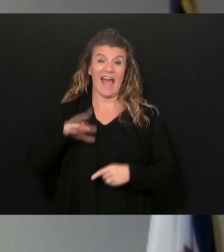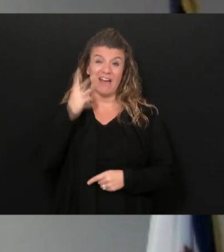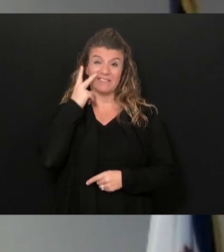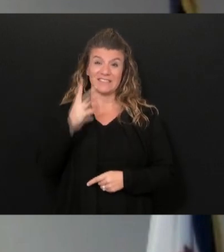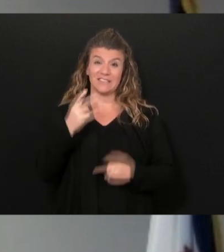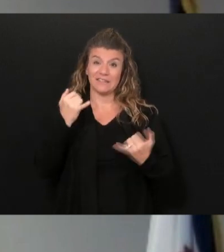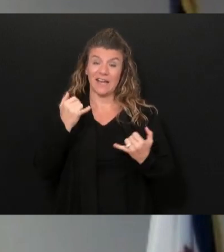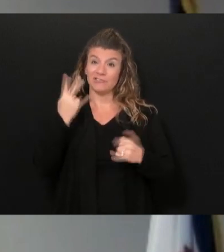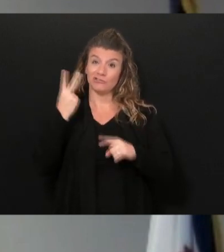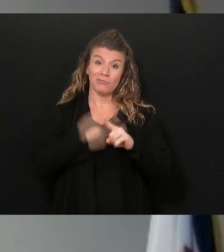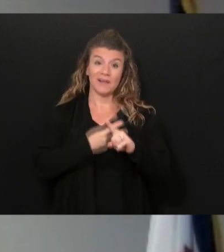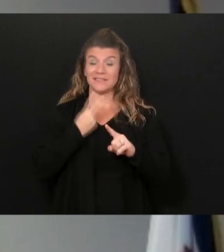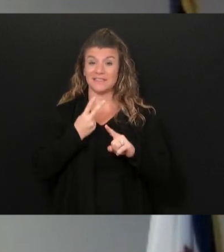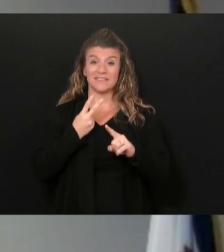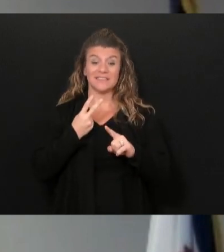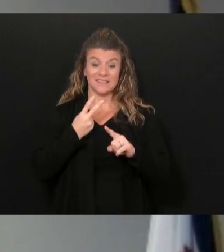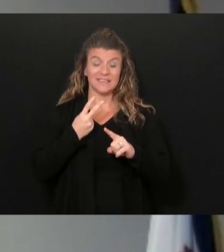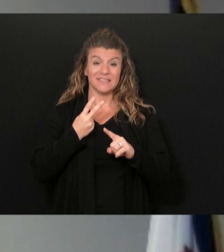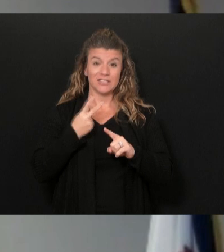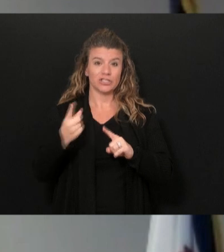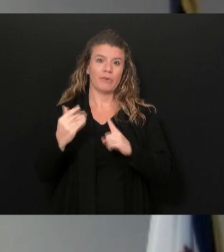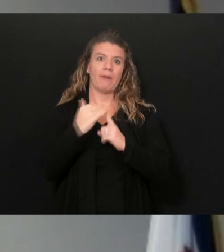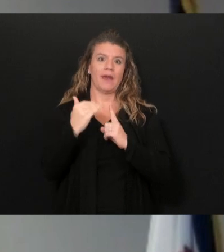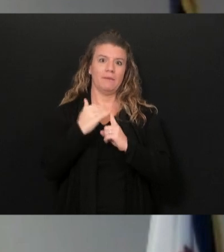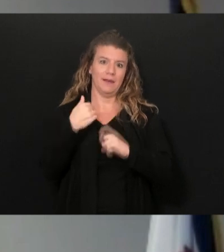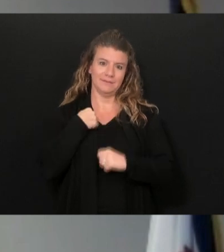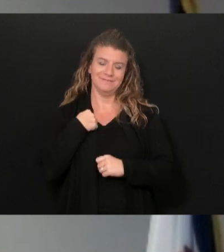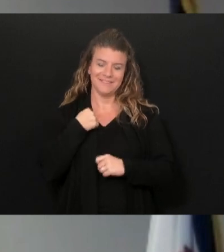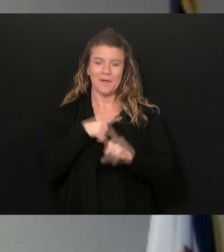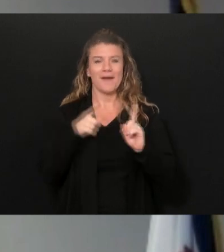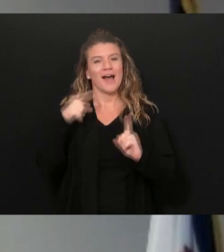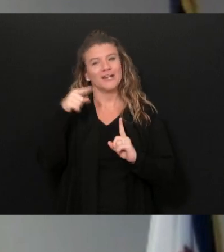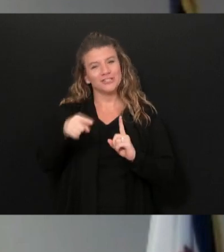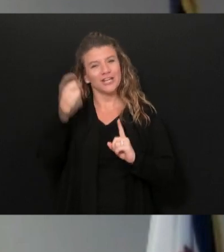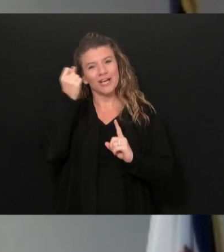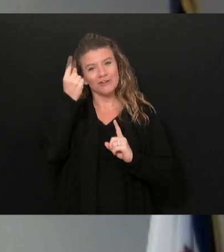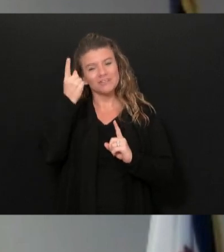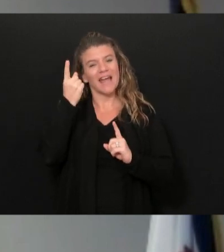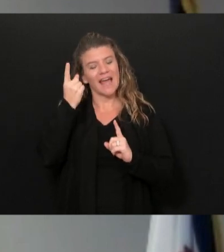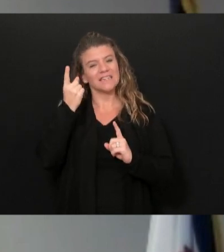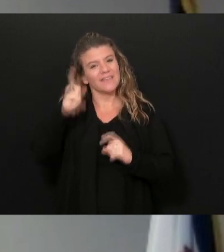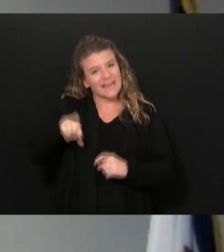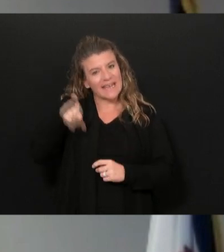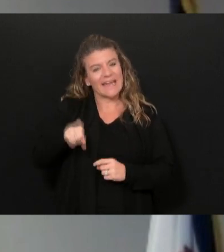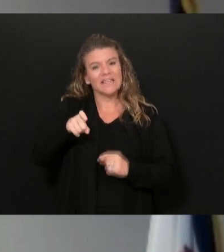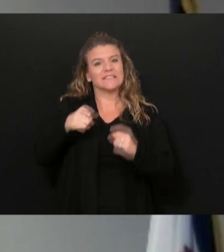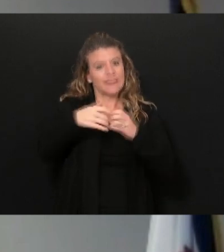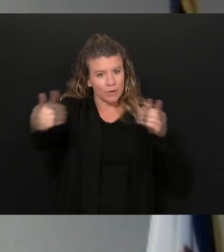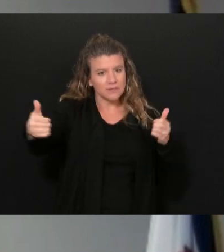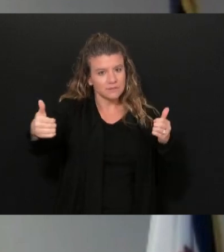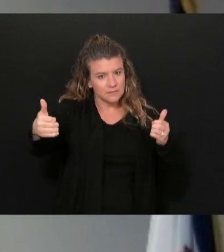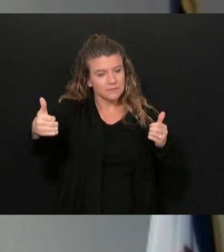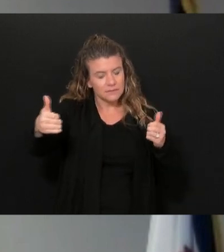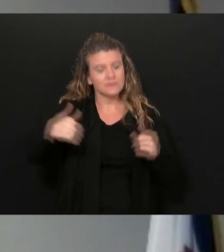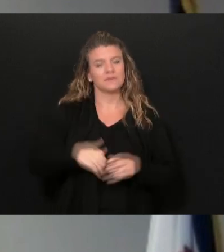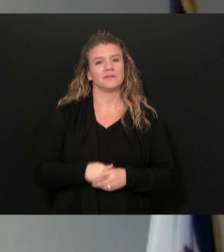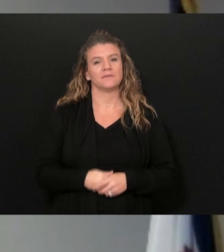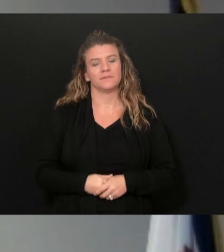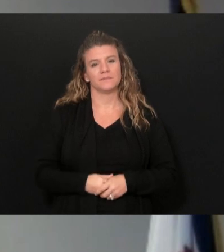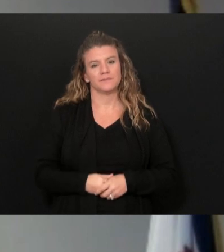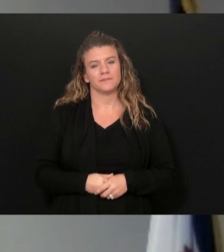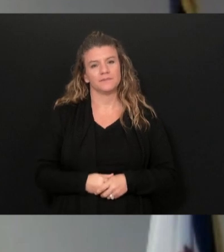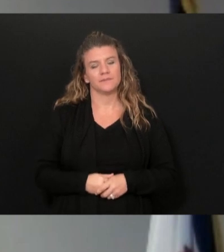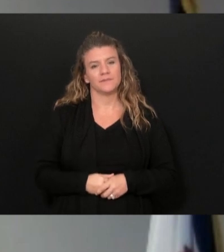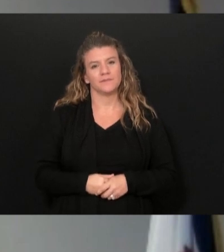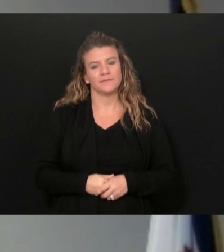over 2 months now, she reminded me, but she understands clearly the need for this, and